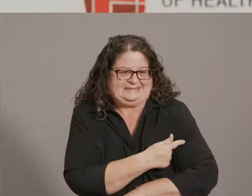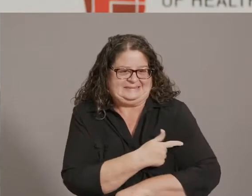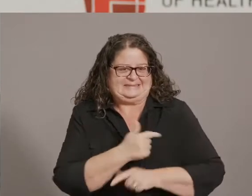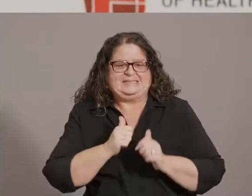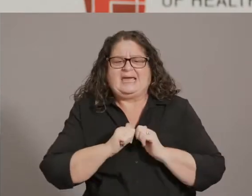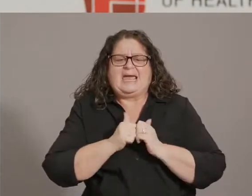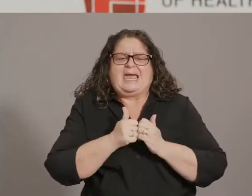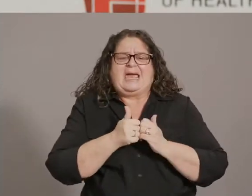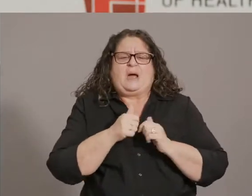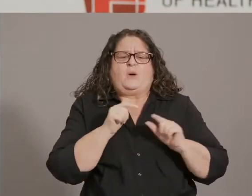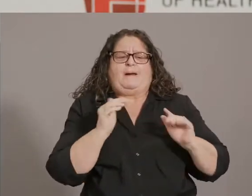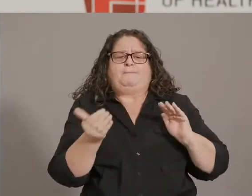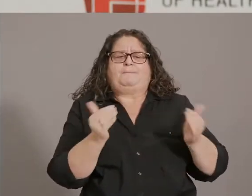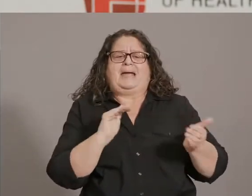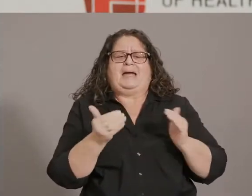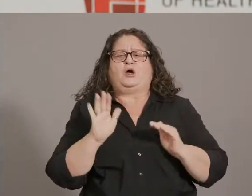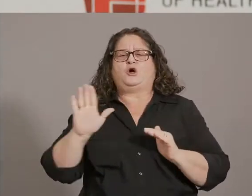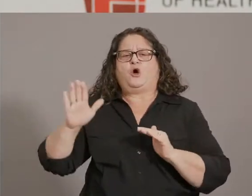I think